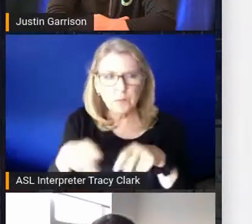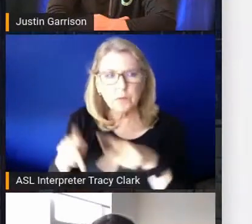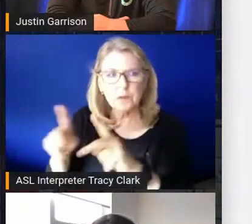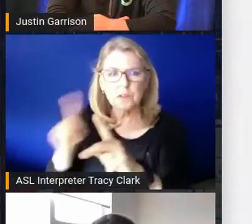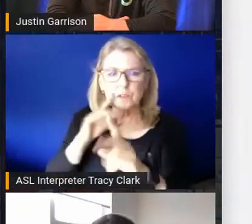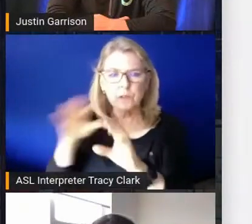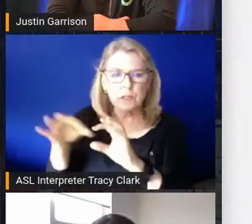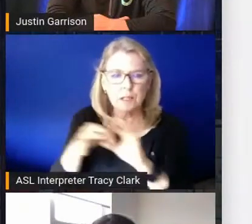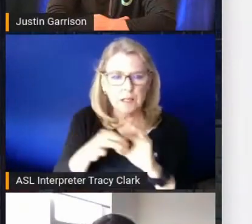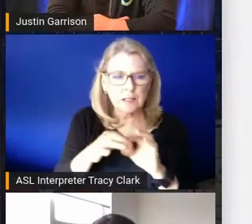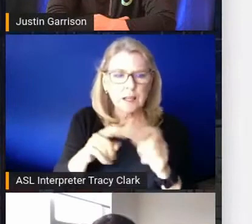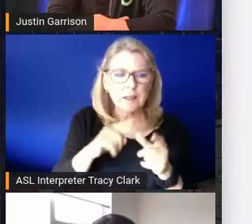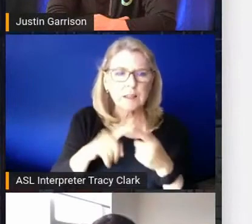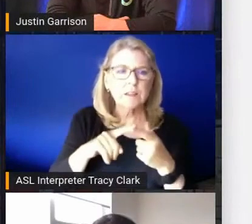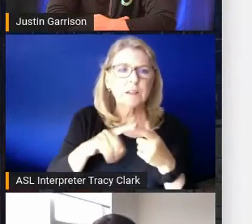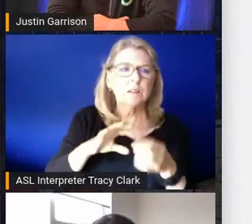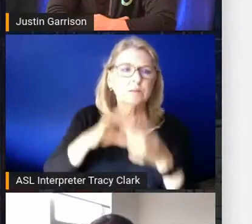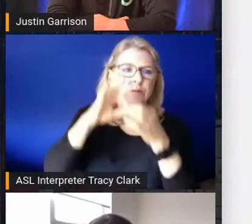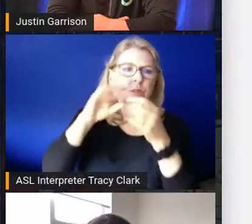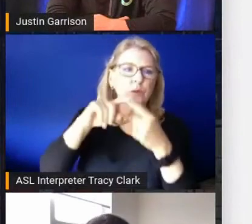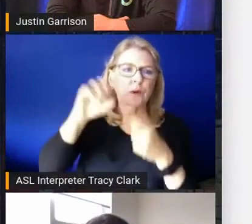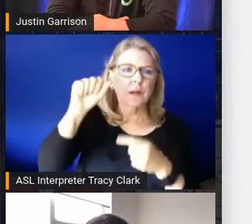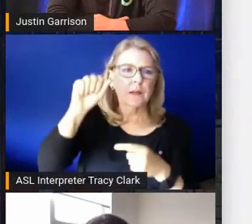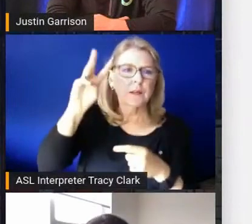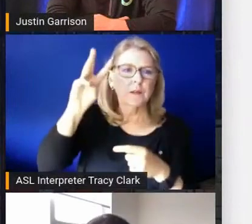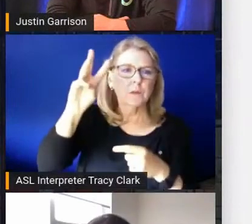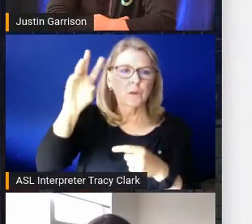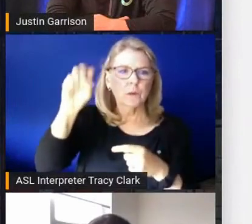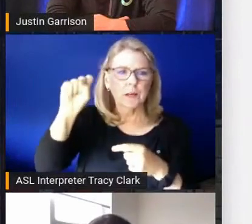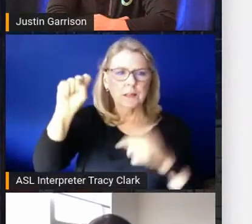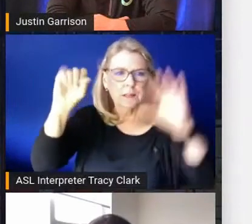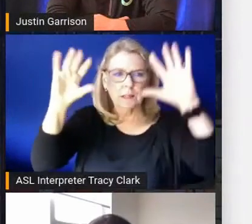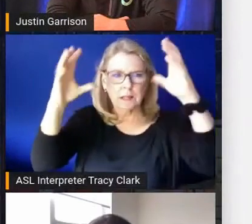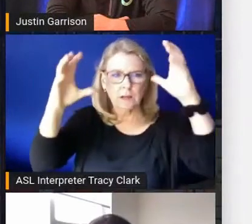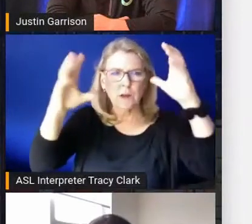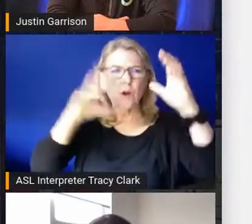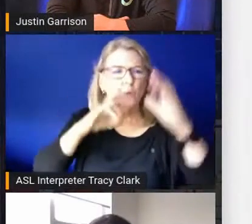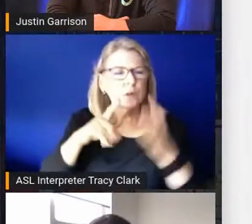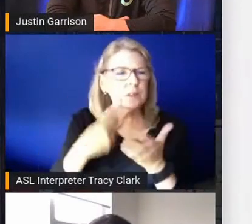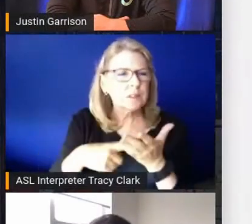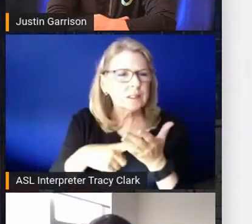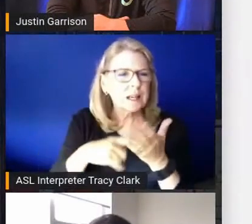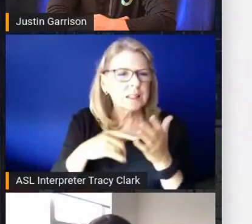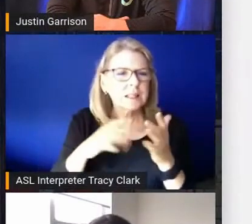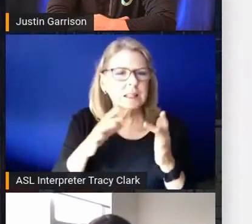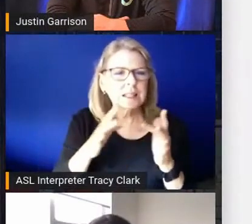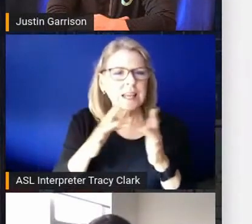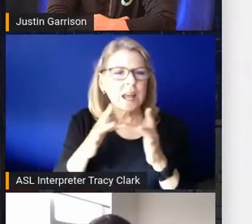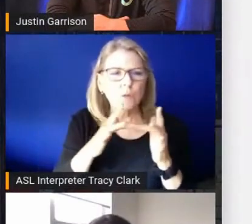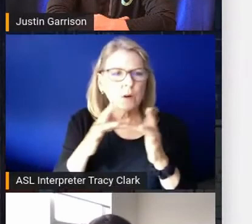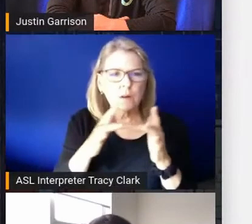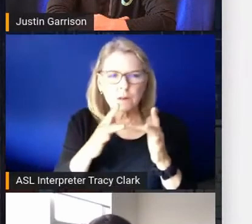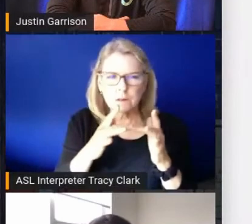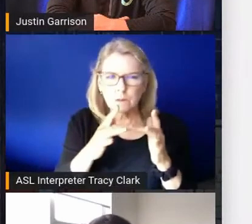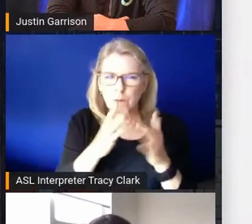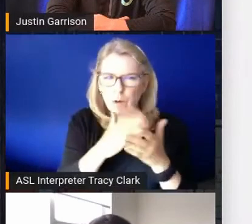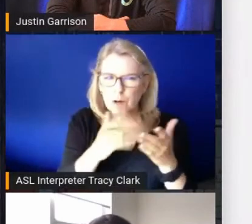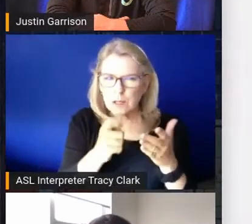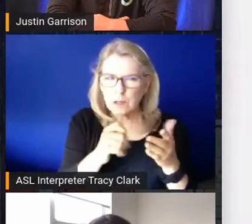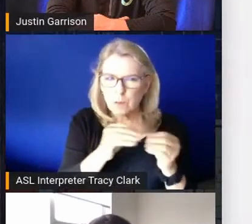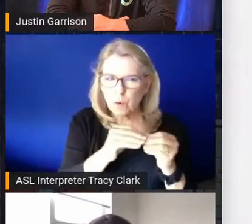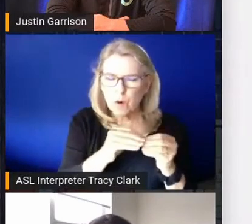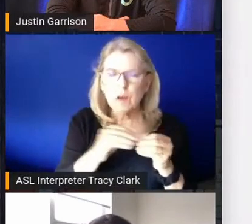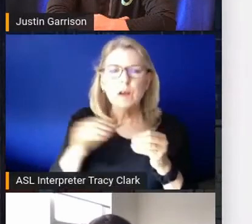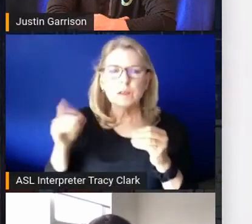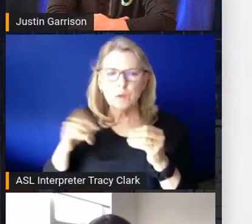Cloud. I'll talk more about the network part later. So I have recorded this demo just to speed up the process a little bit,